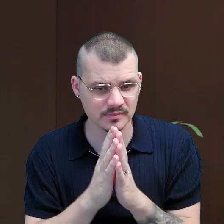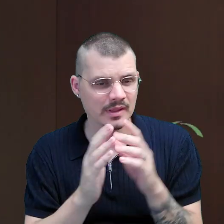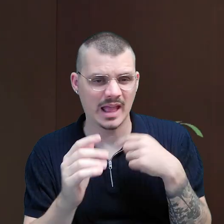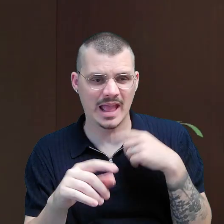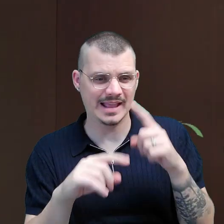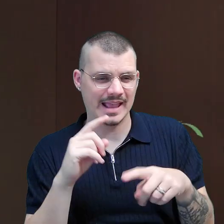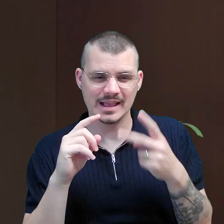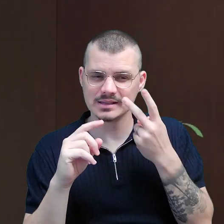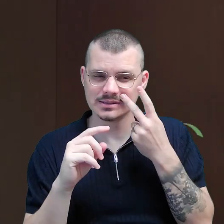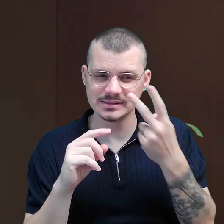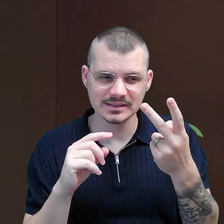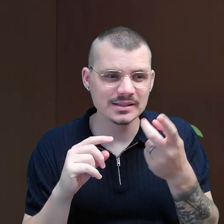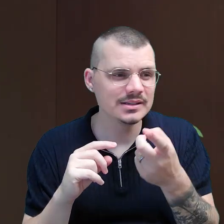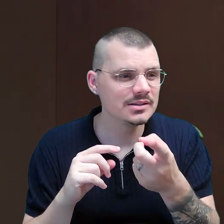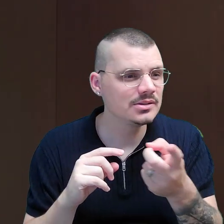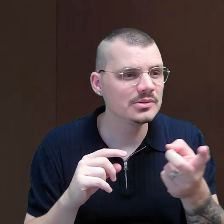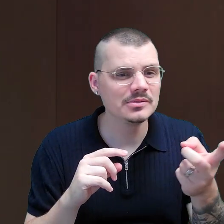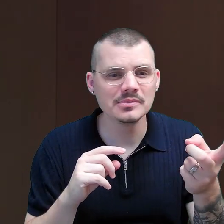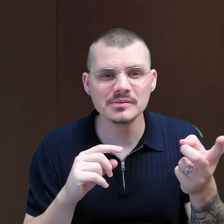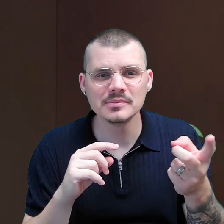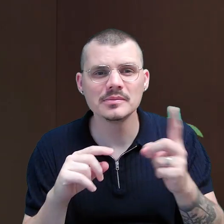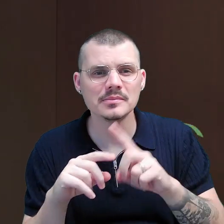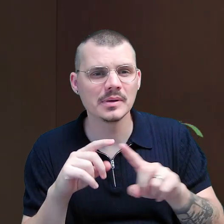though I can't see you.